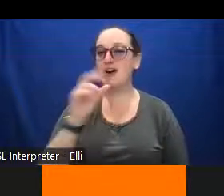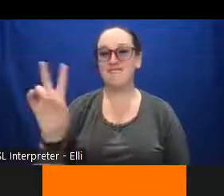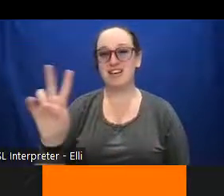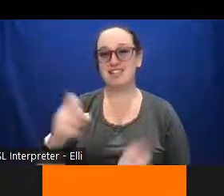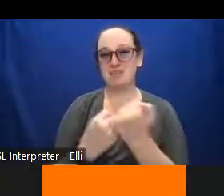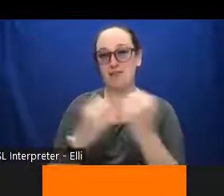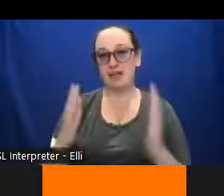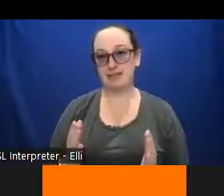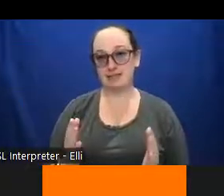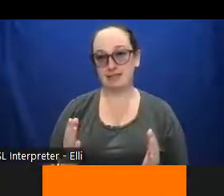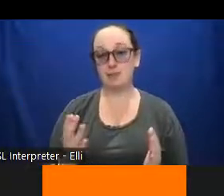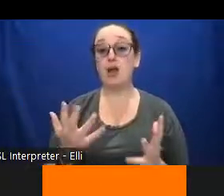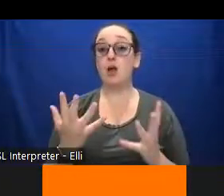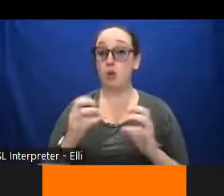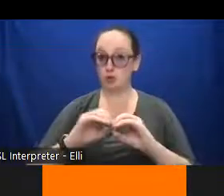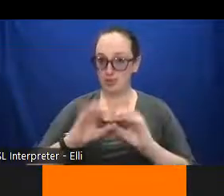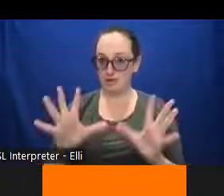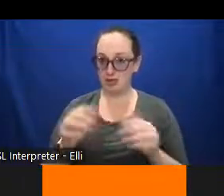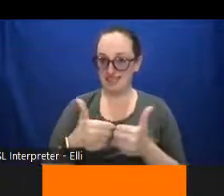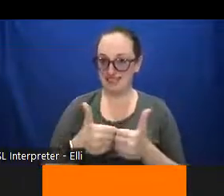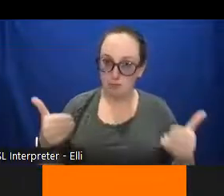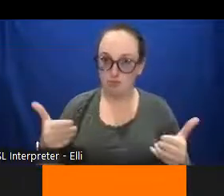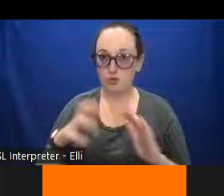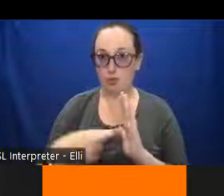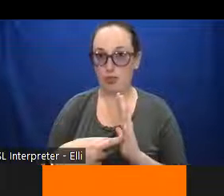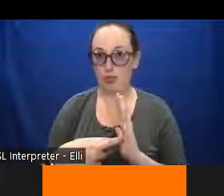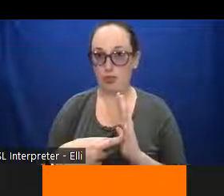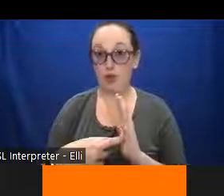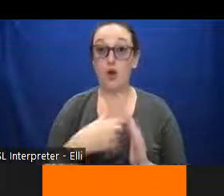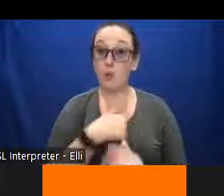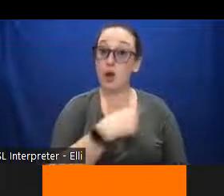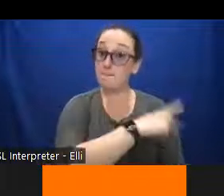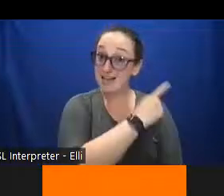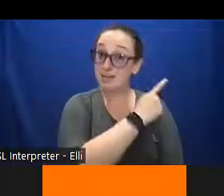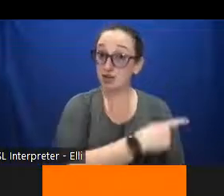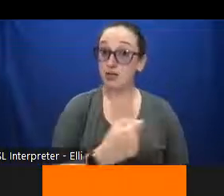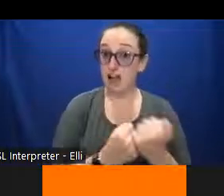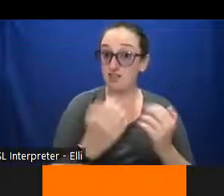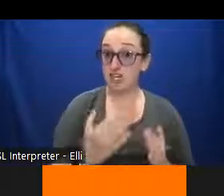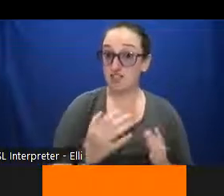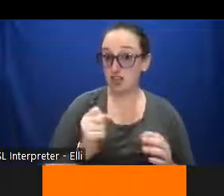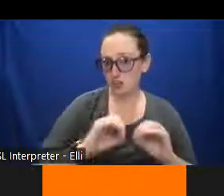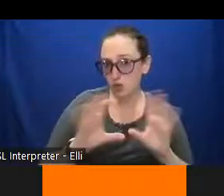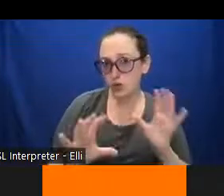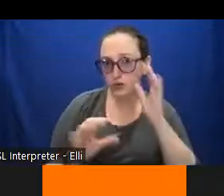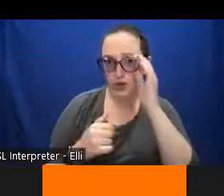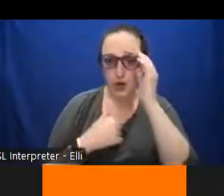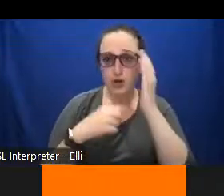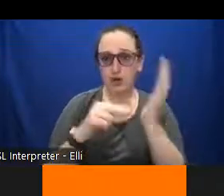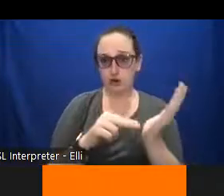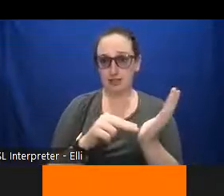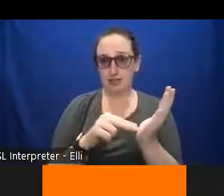And I'd like to make this distinction. We are patient advocates because we are nurses, we're